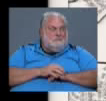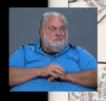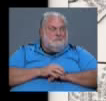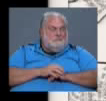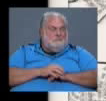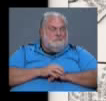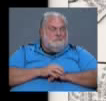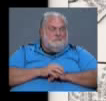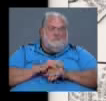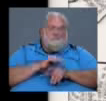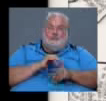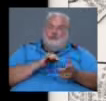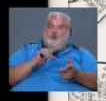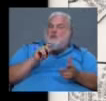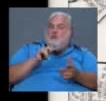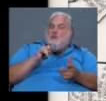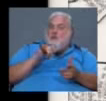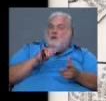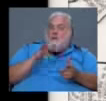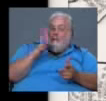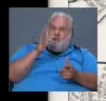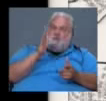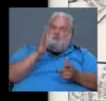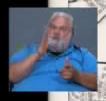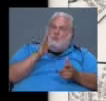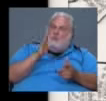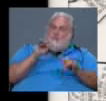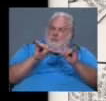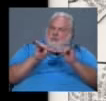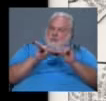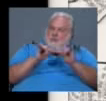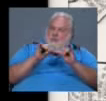We'll just have to get you that distance.